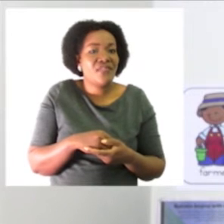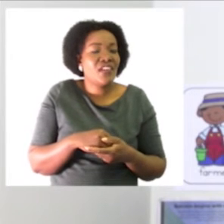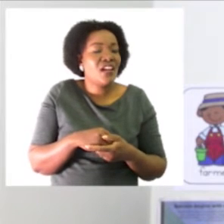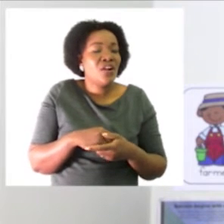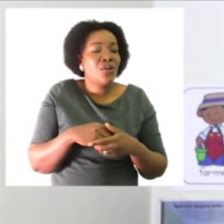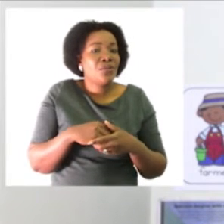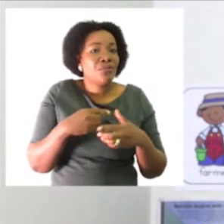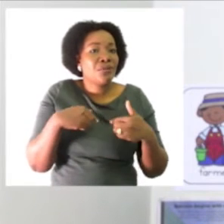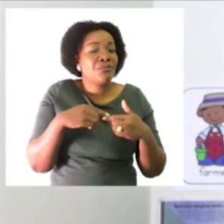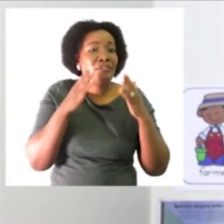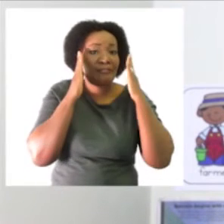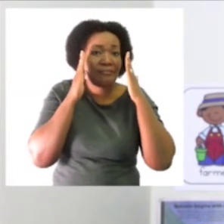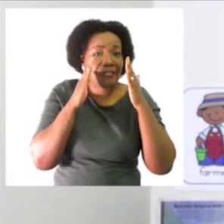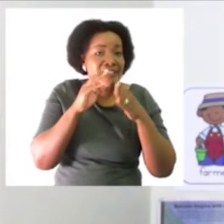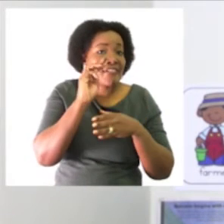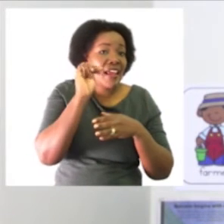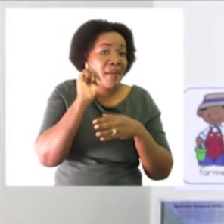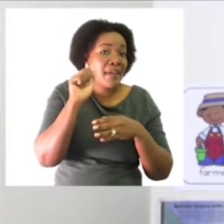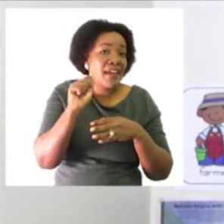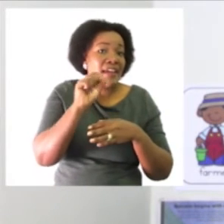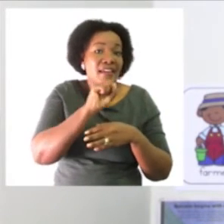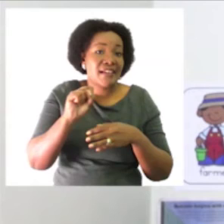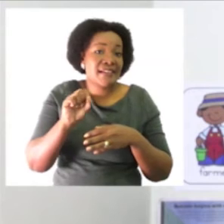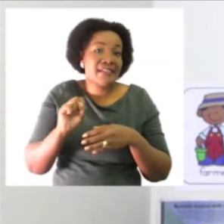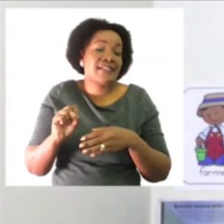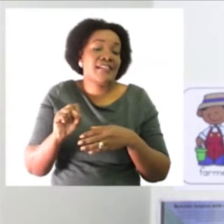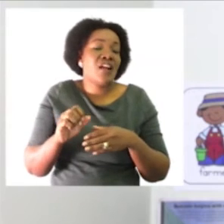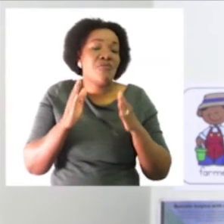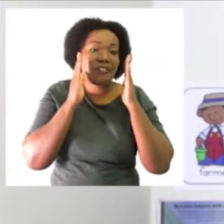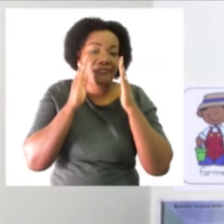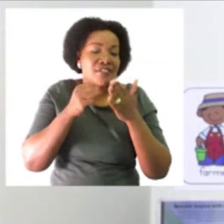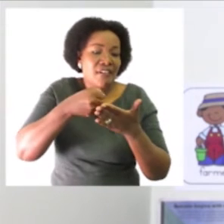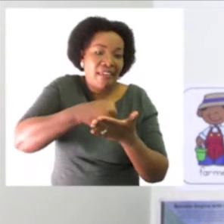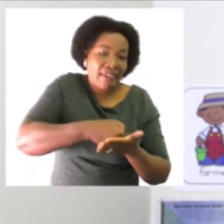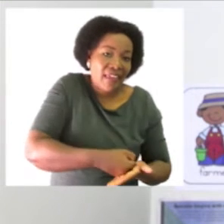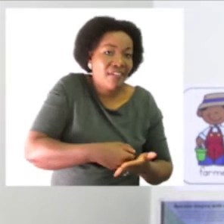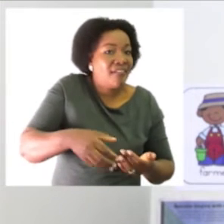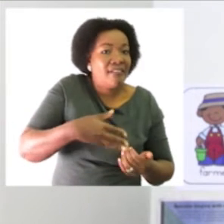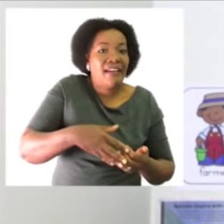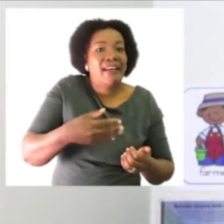doing mass, we normally have the heavy object, which we are actually